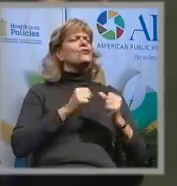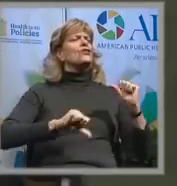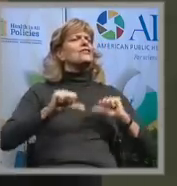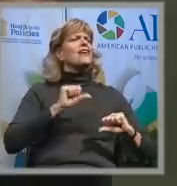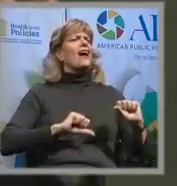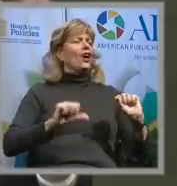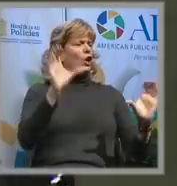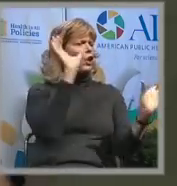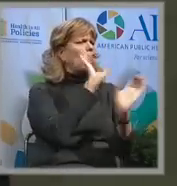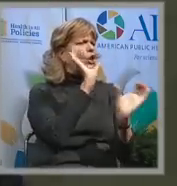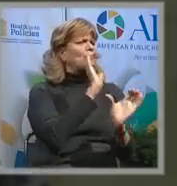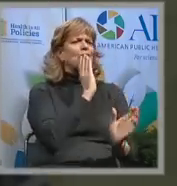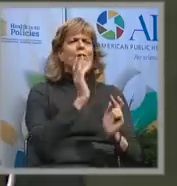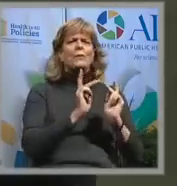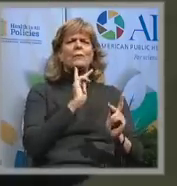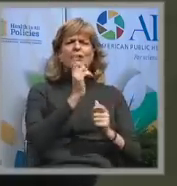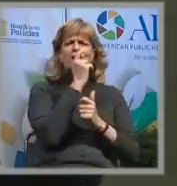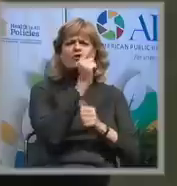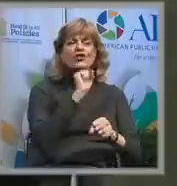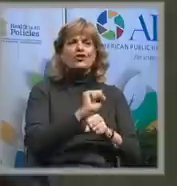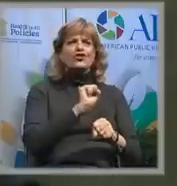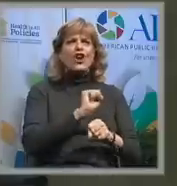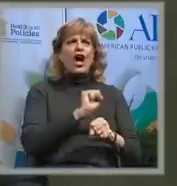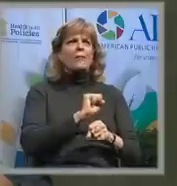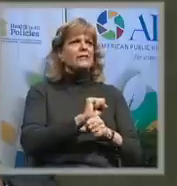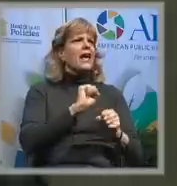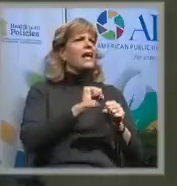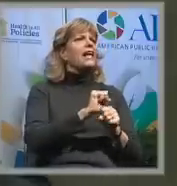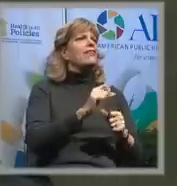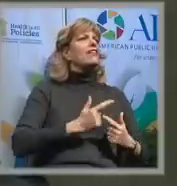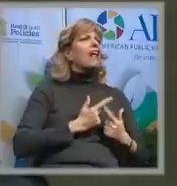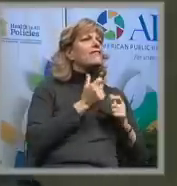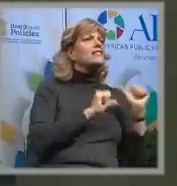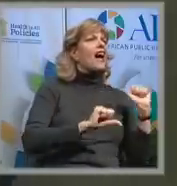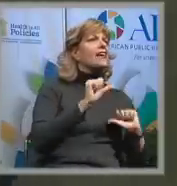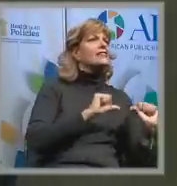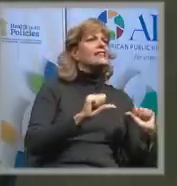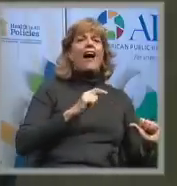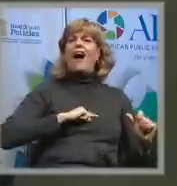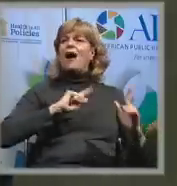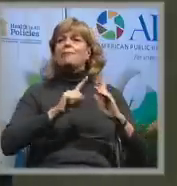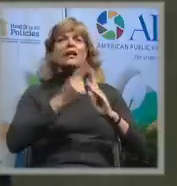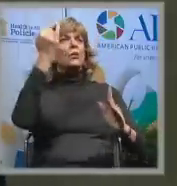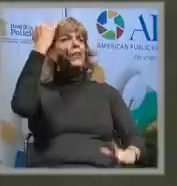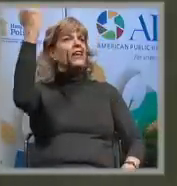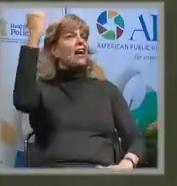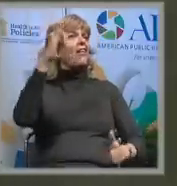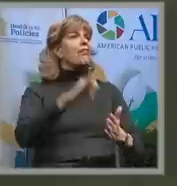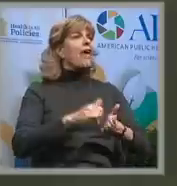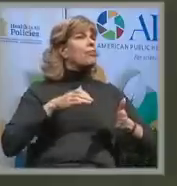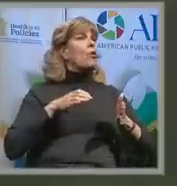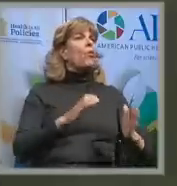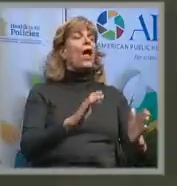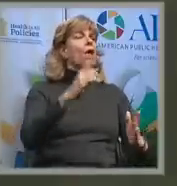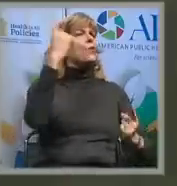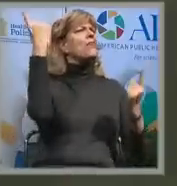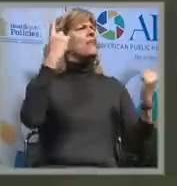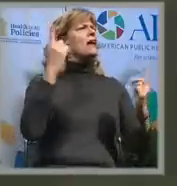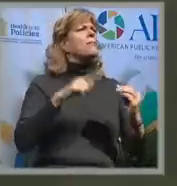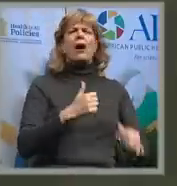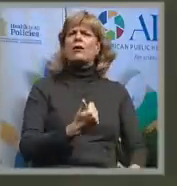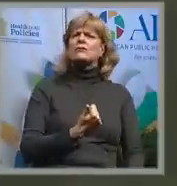looking for good folks interested in positions in the life sciences. And I begin with the notion that the way we think